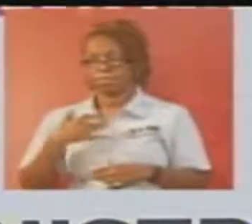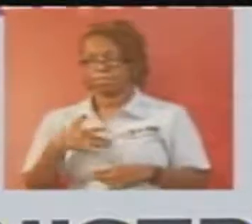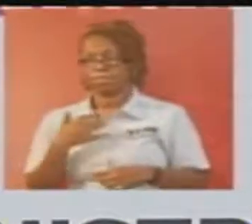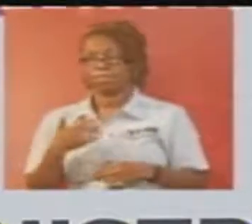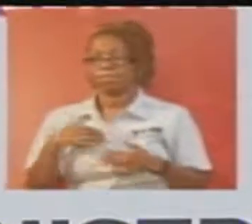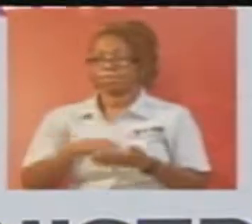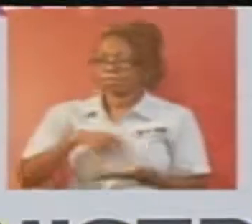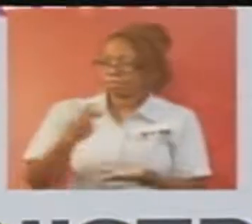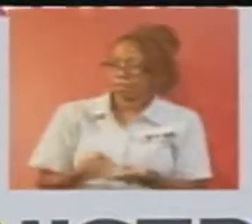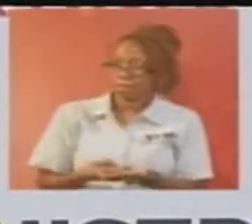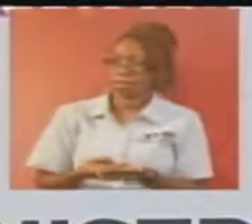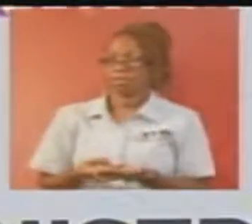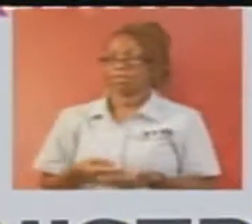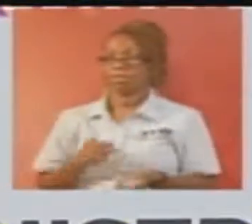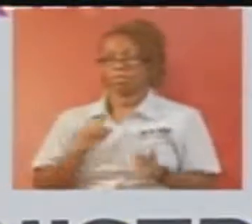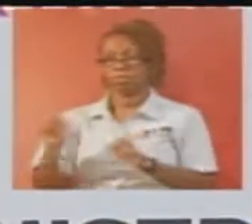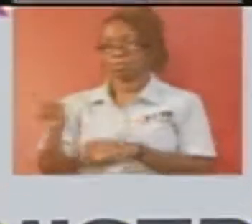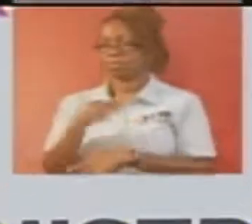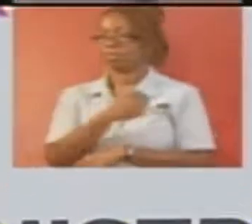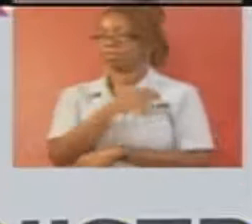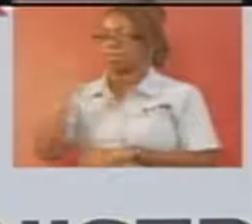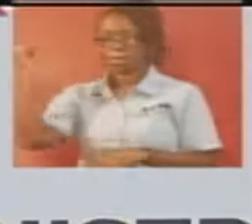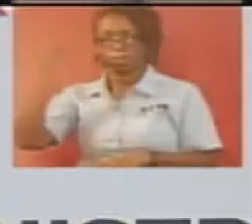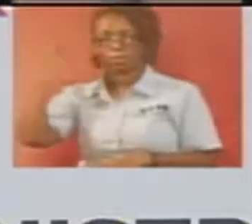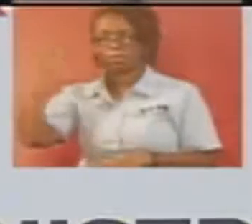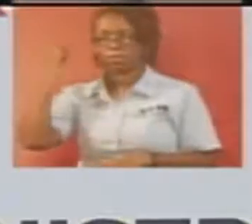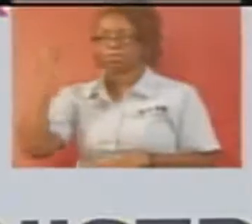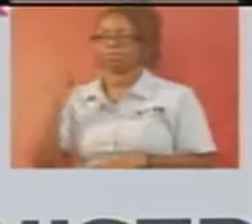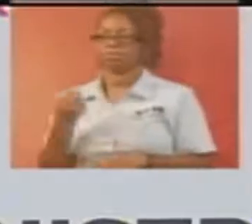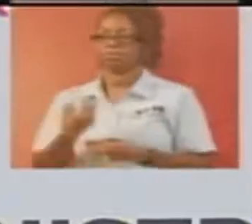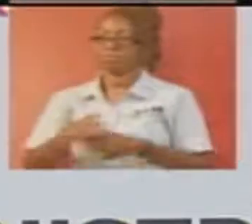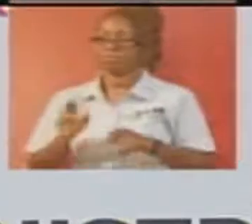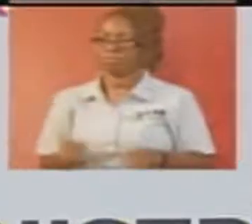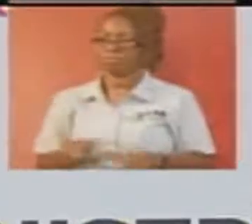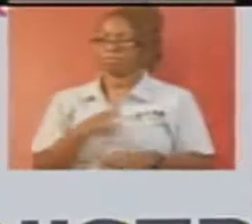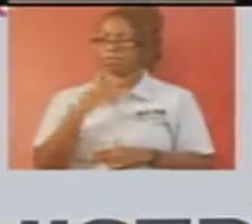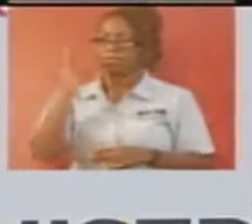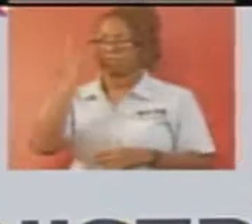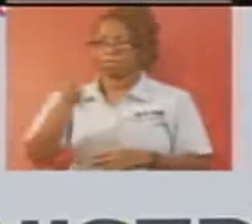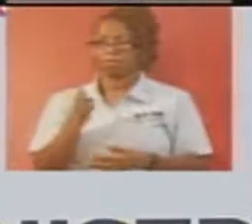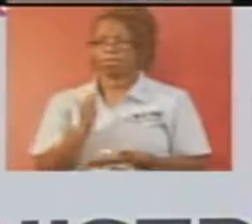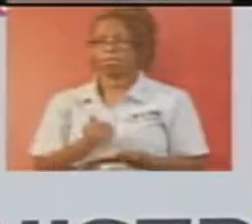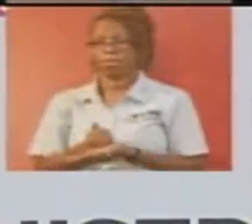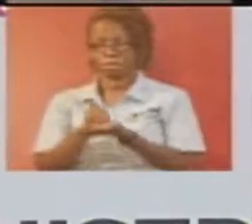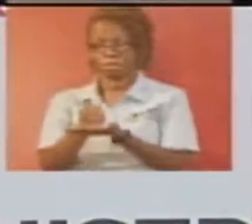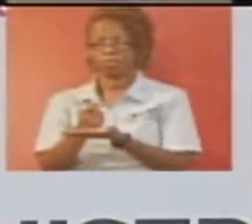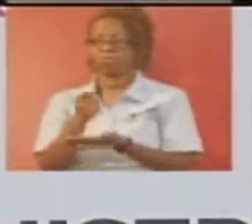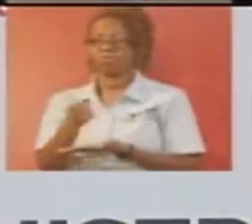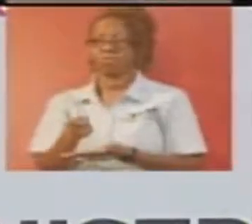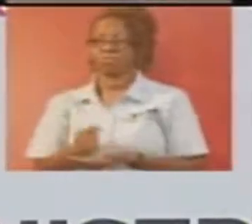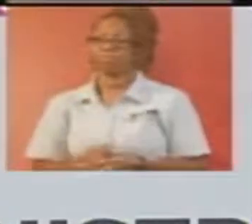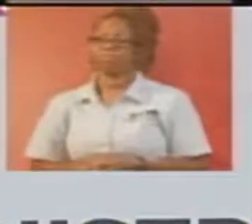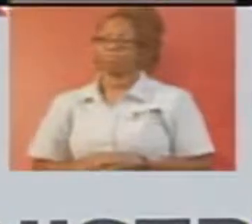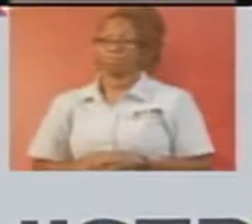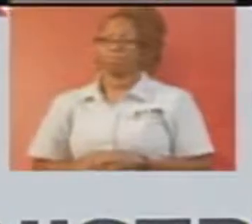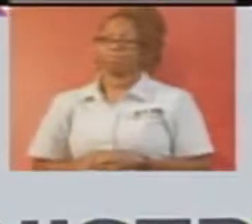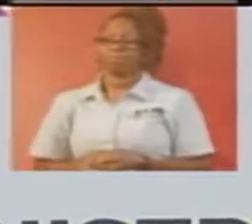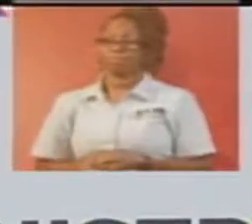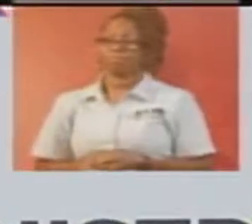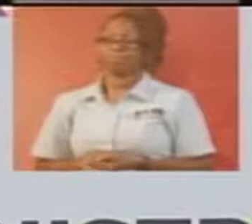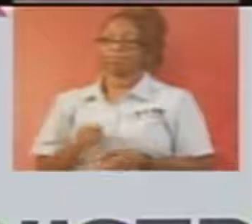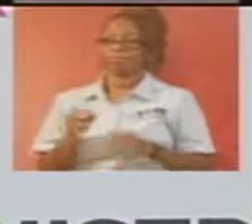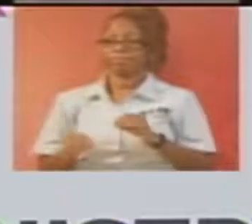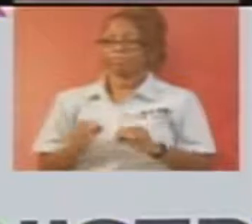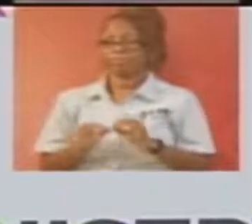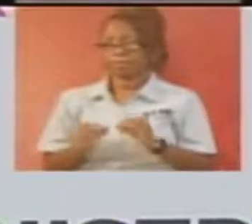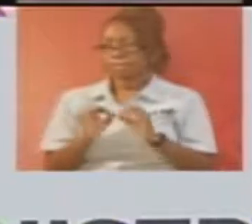respiratory symptoms, and they will put you through the appropriate channels to have your symptoms and your situation dealt with while still reducing